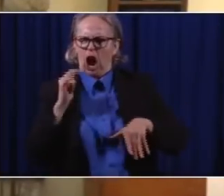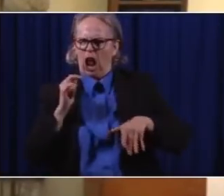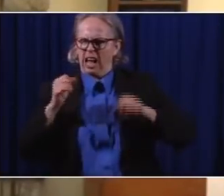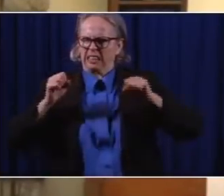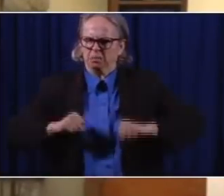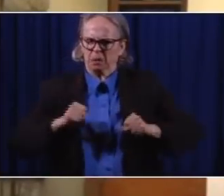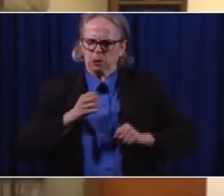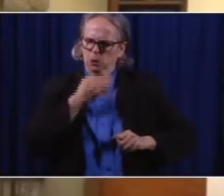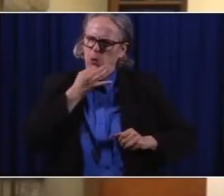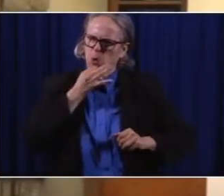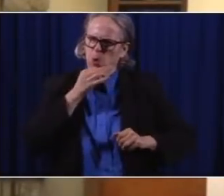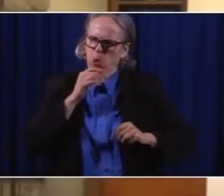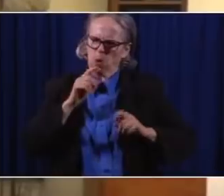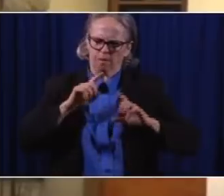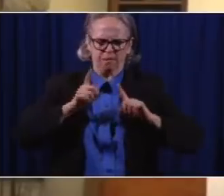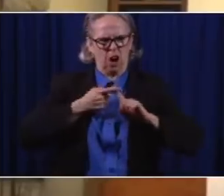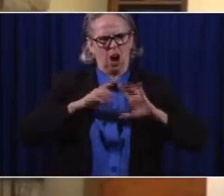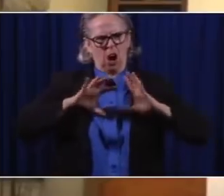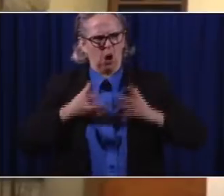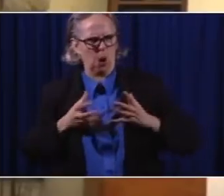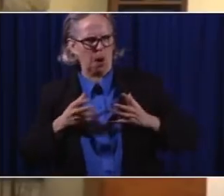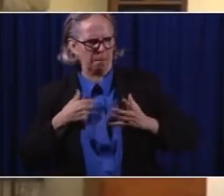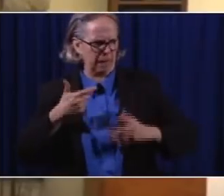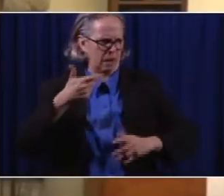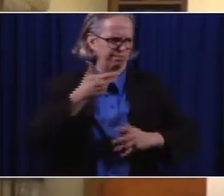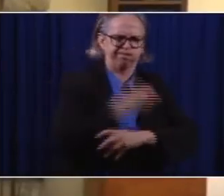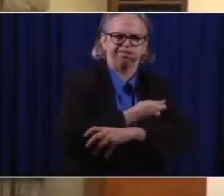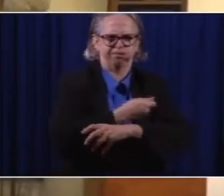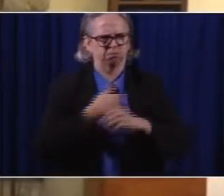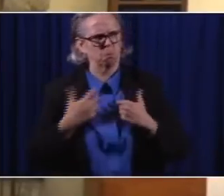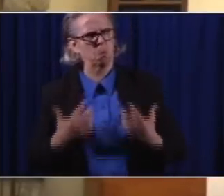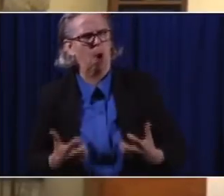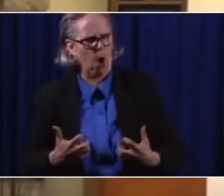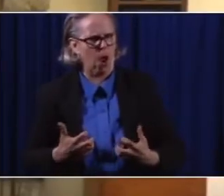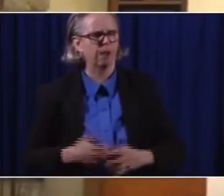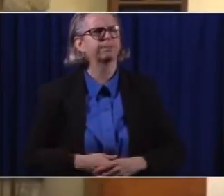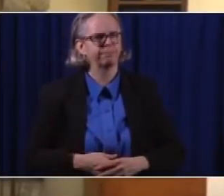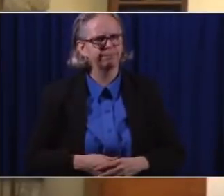vaccine as early in the process as we can.